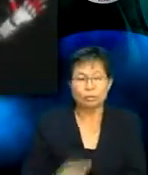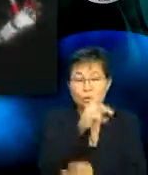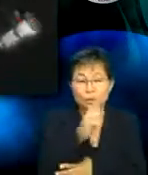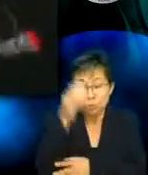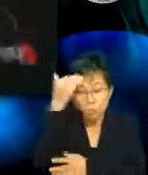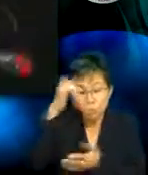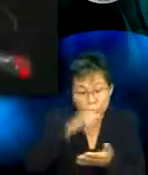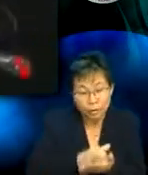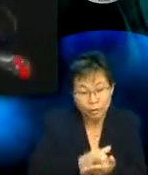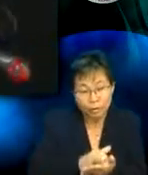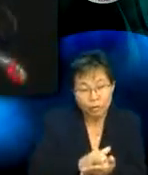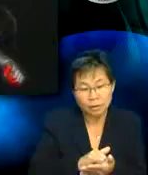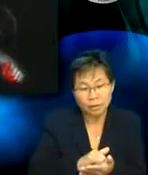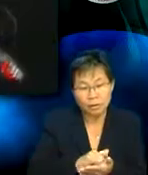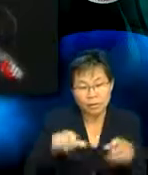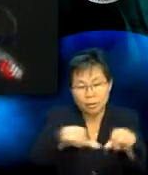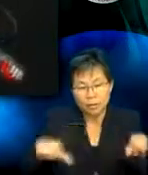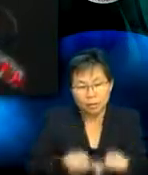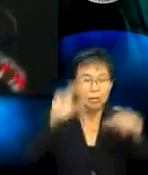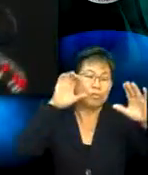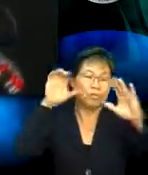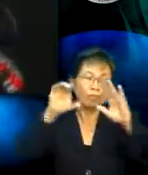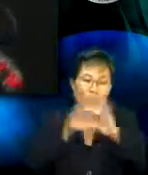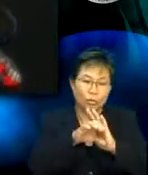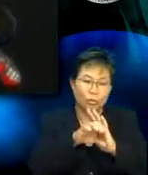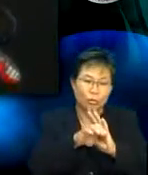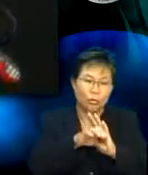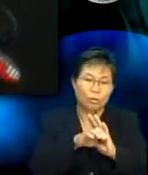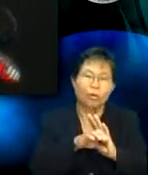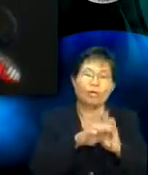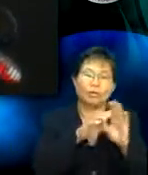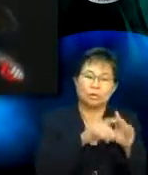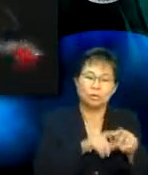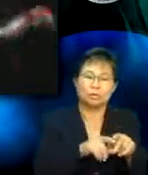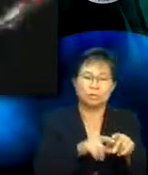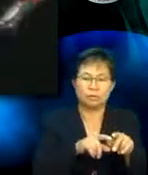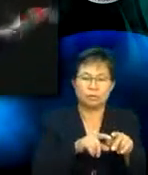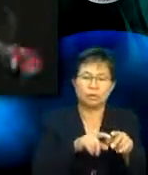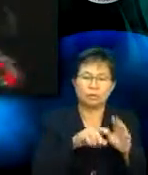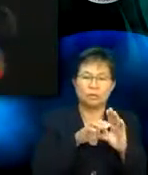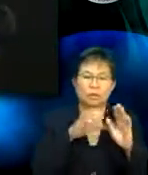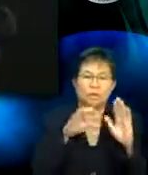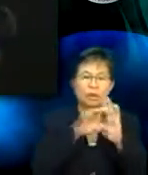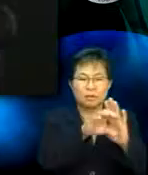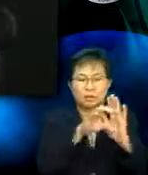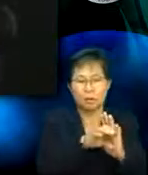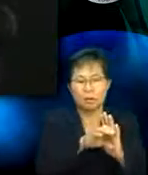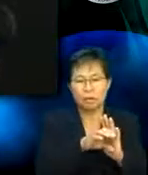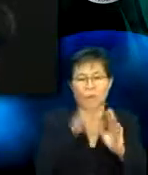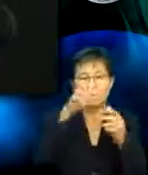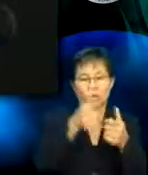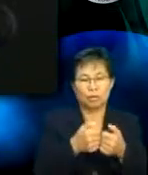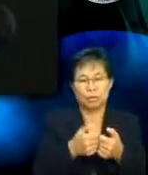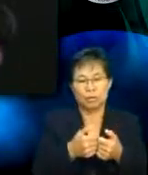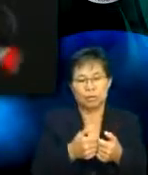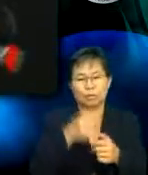Oops, sorry. Let's continue. Do you know that an aerial photograph is a